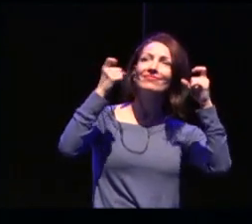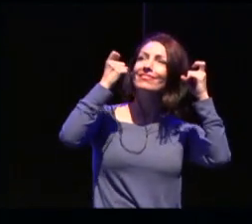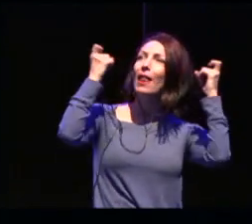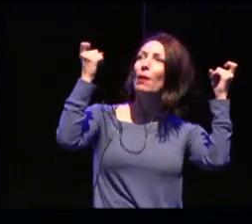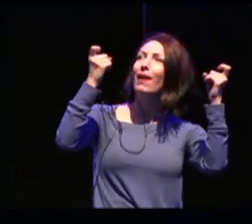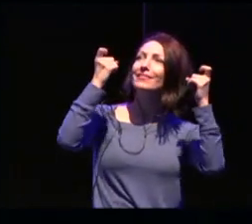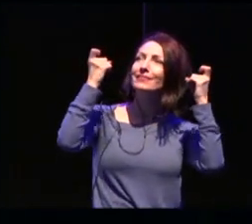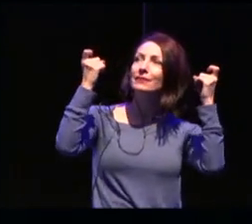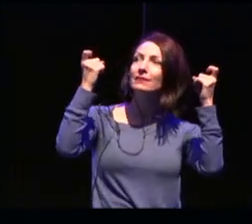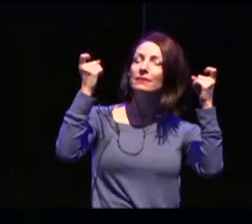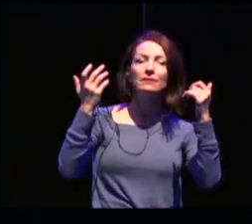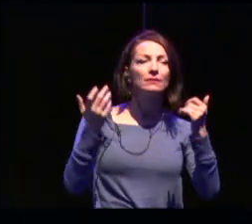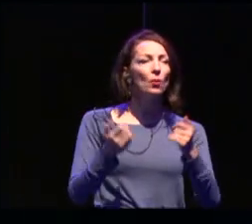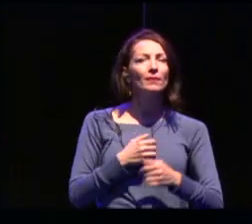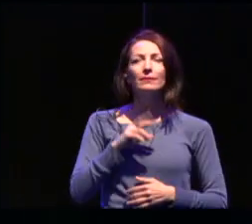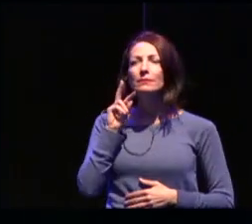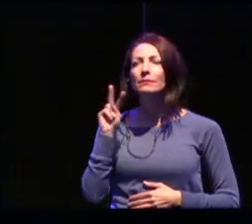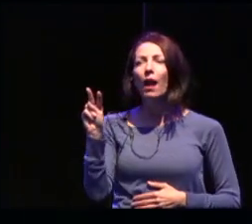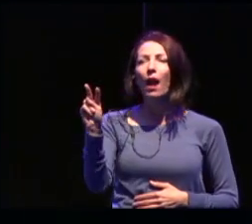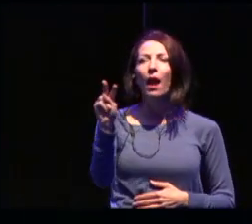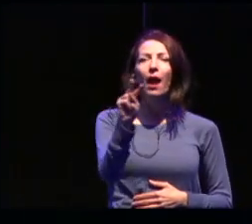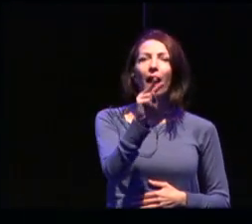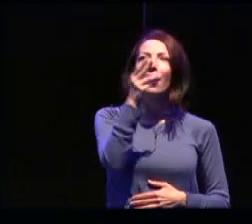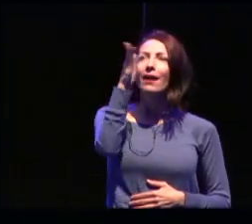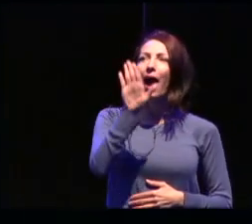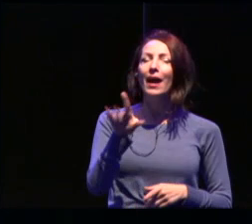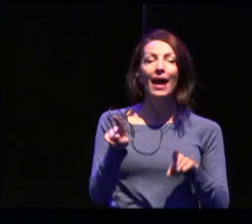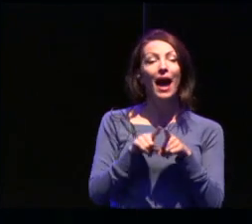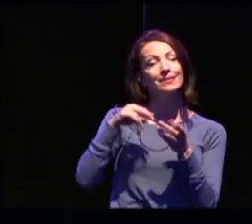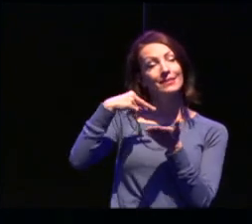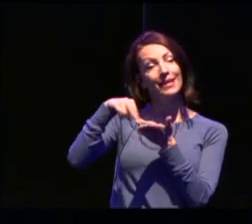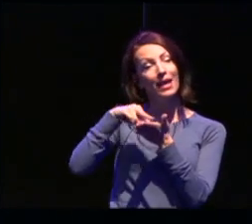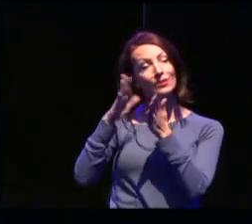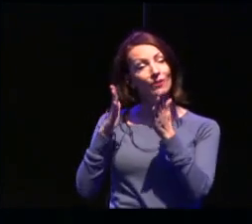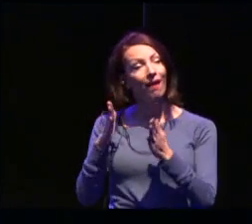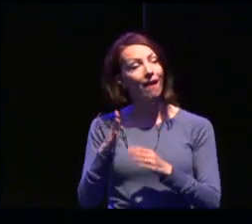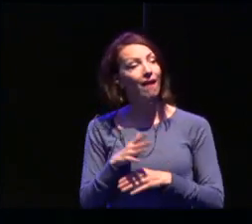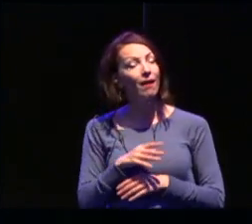You'll be seeing God as dancer